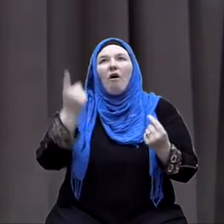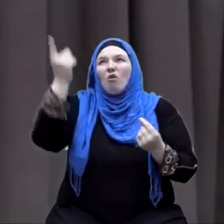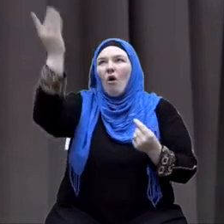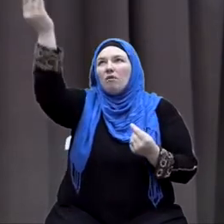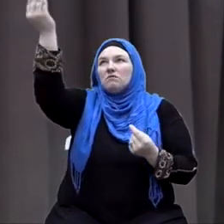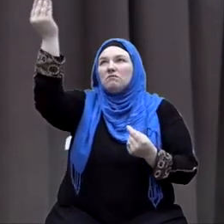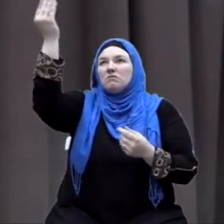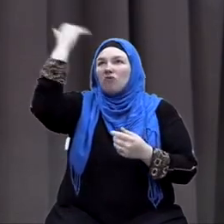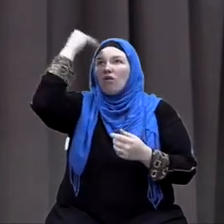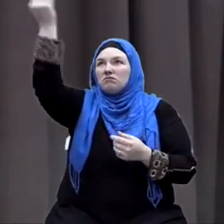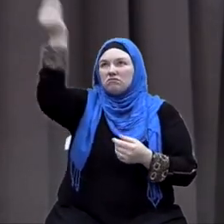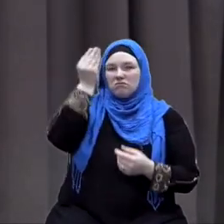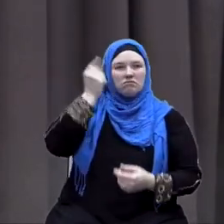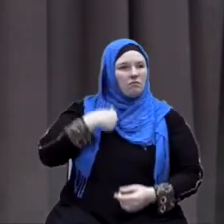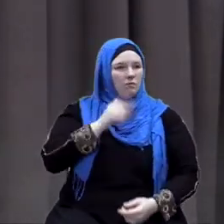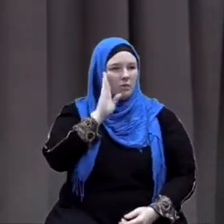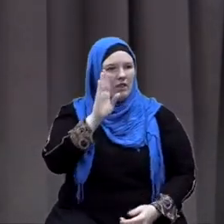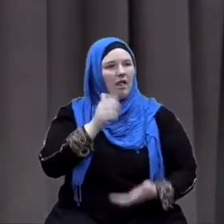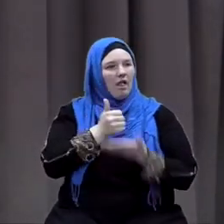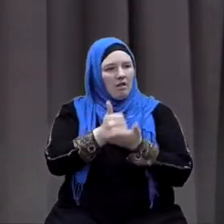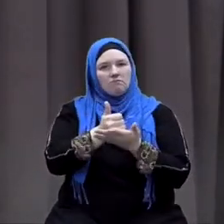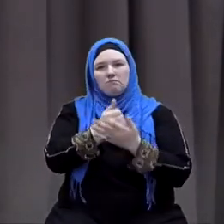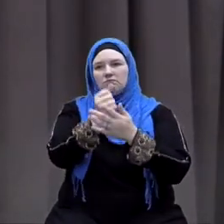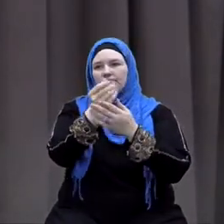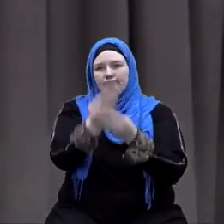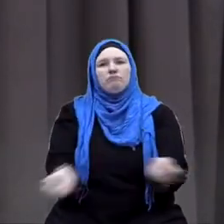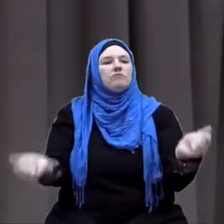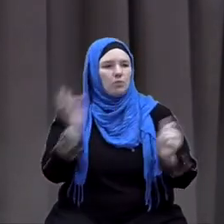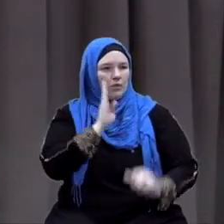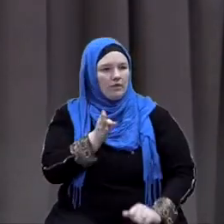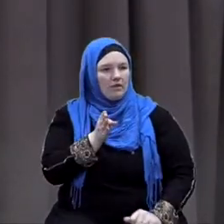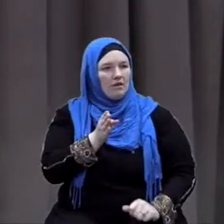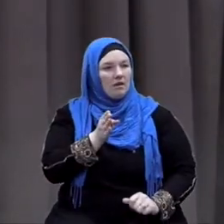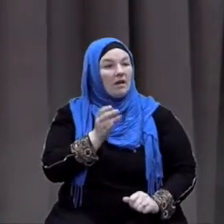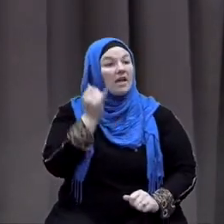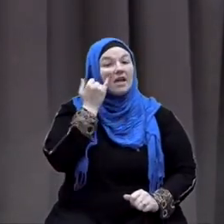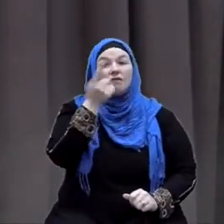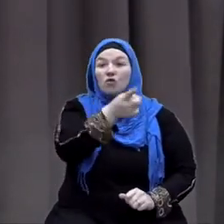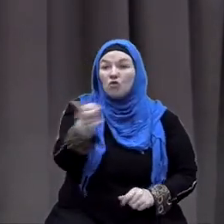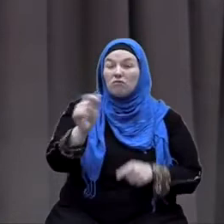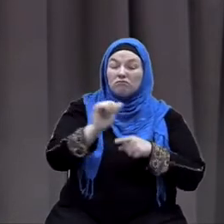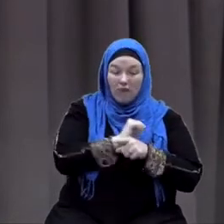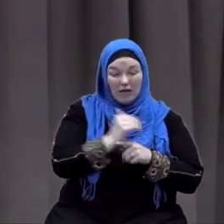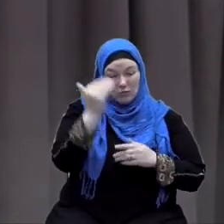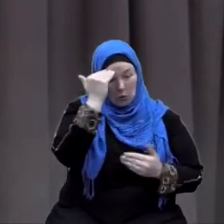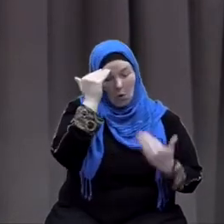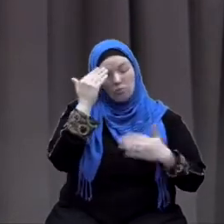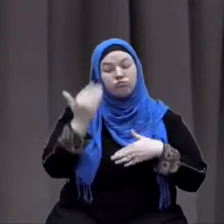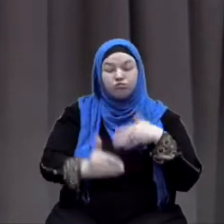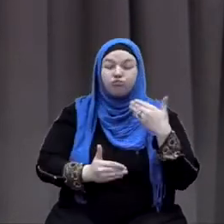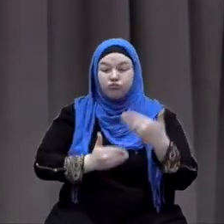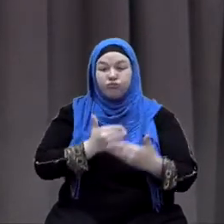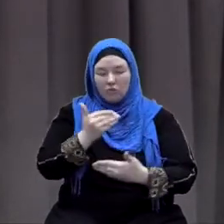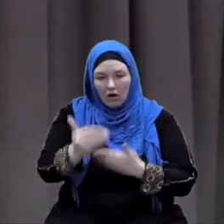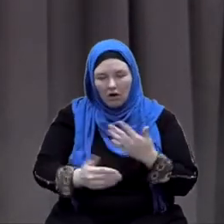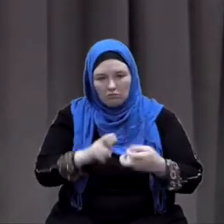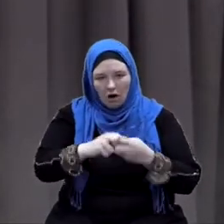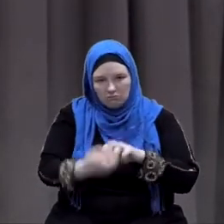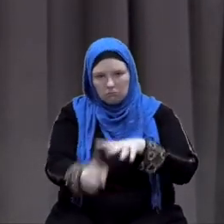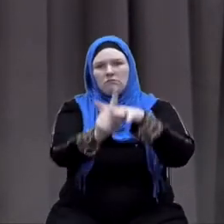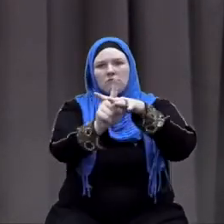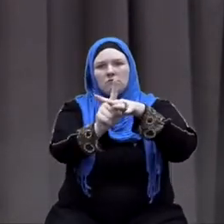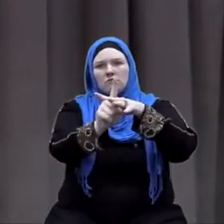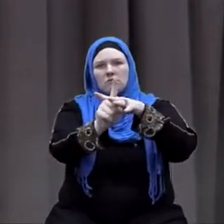When you face an issue, but you practice all you know, Allah will help you with that which you do not